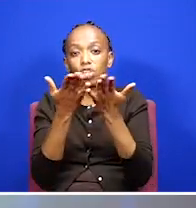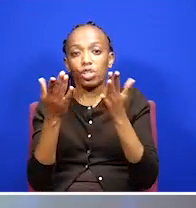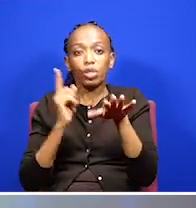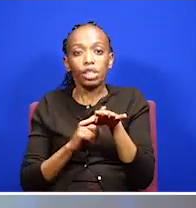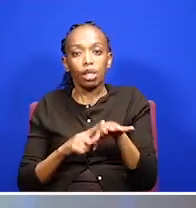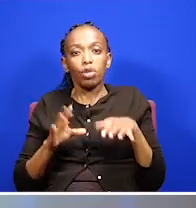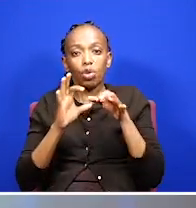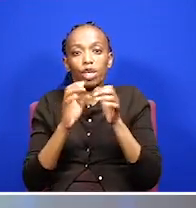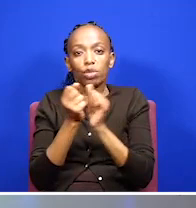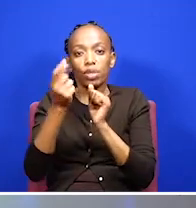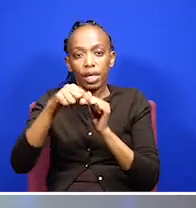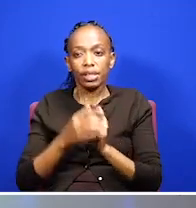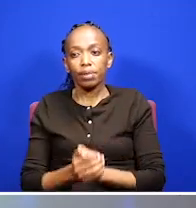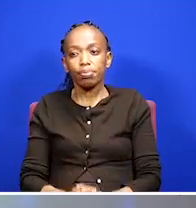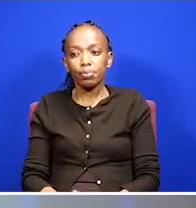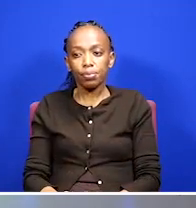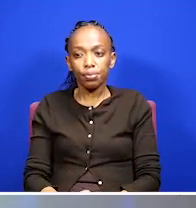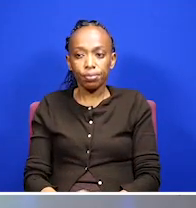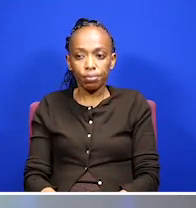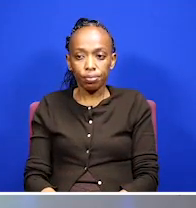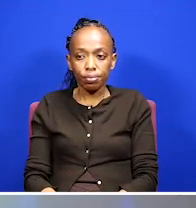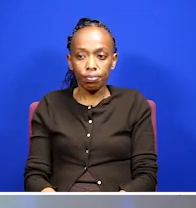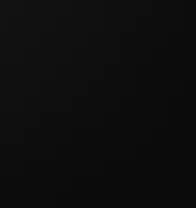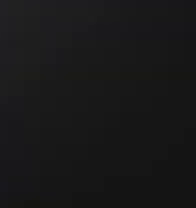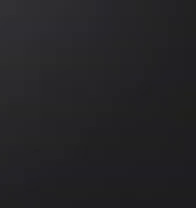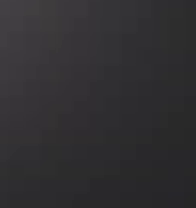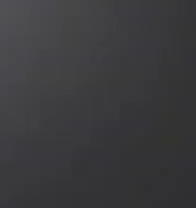you connect with us.